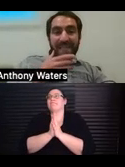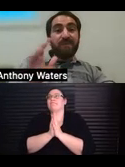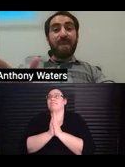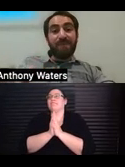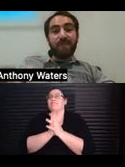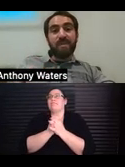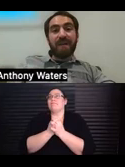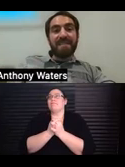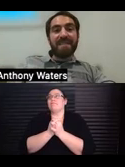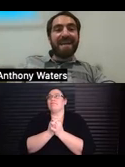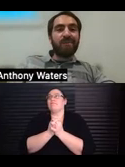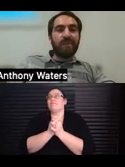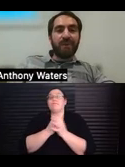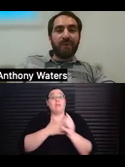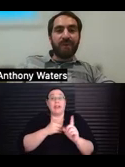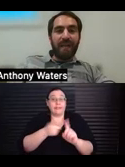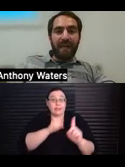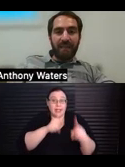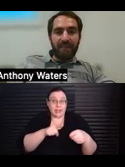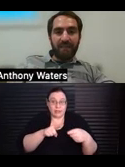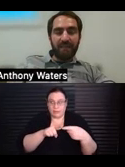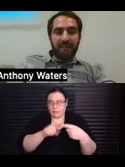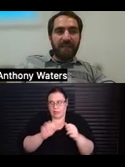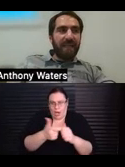I guess my first response is, how do we know they're lying?